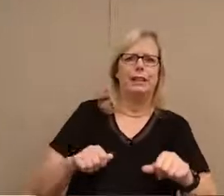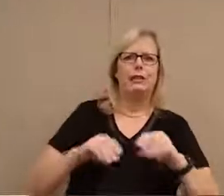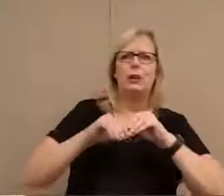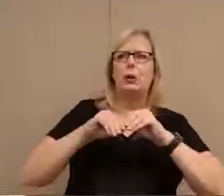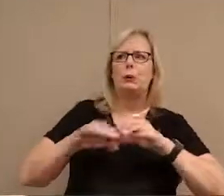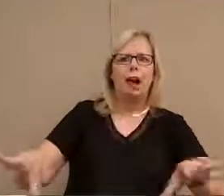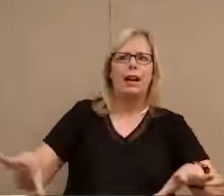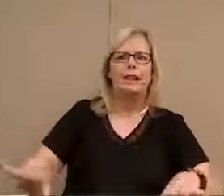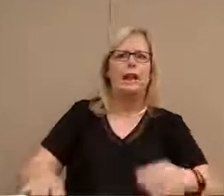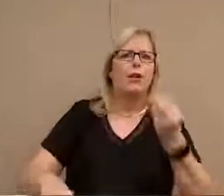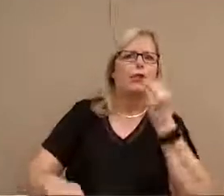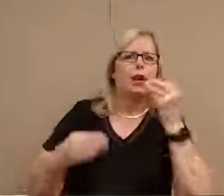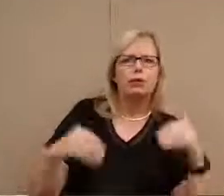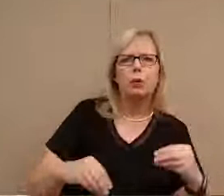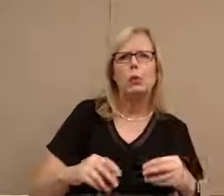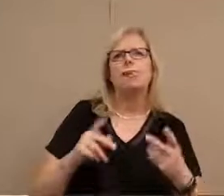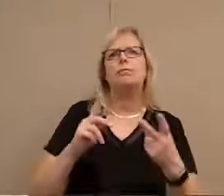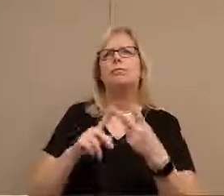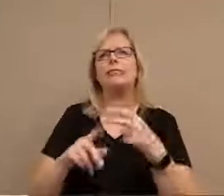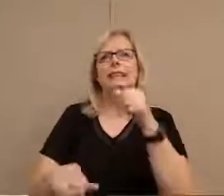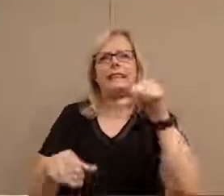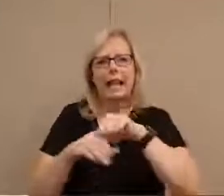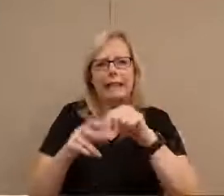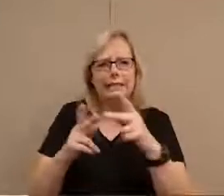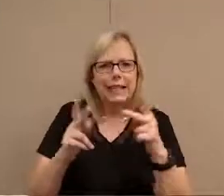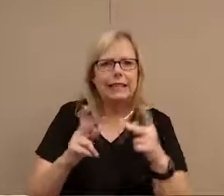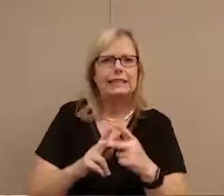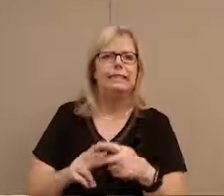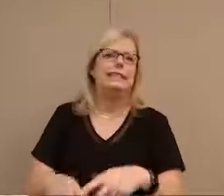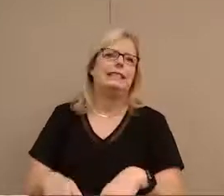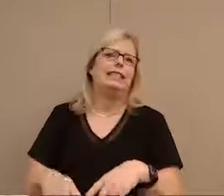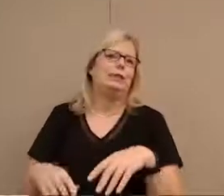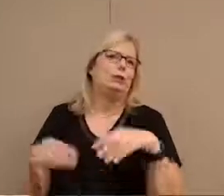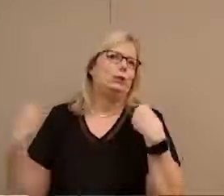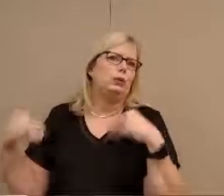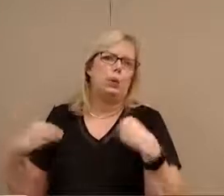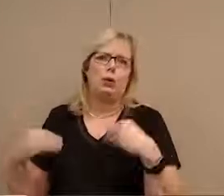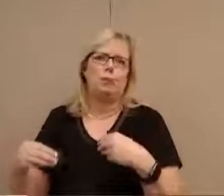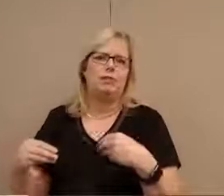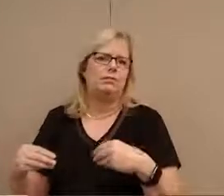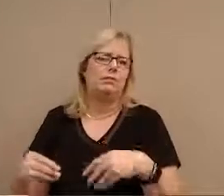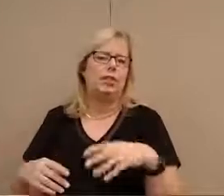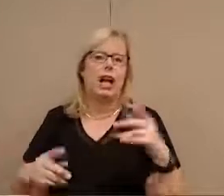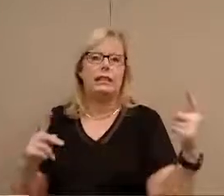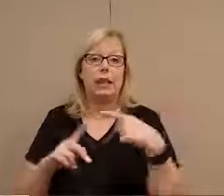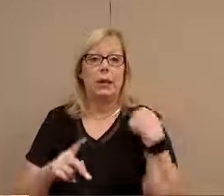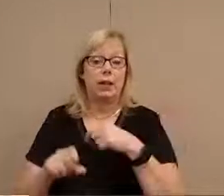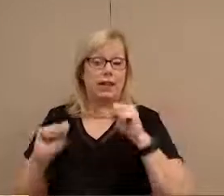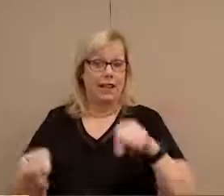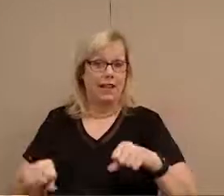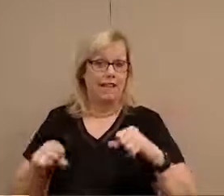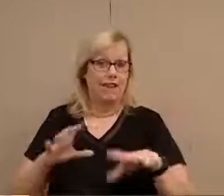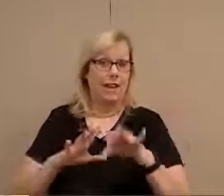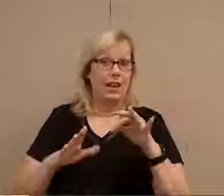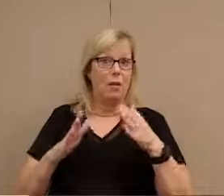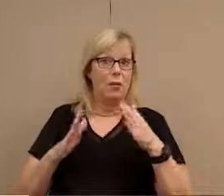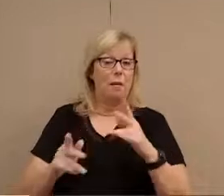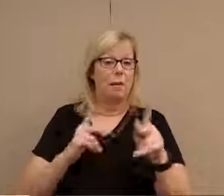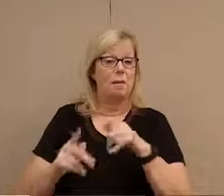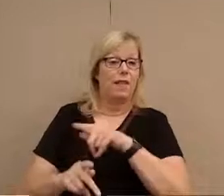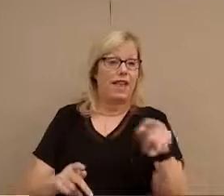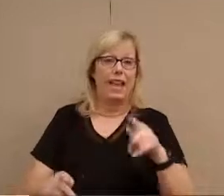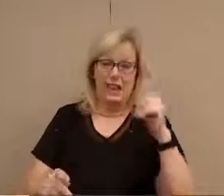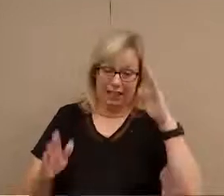infect us at the grocery stores, at the gas stations, at the convenient markets. So until we can find a way to get them people